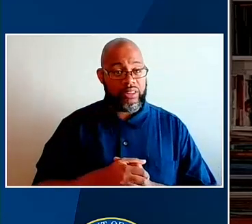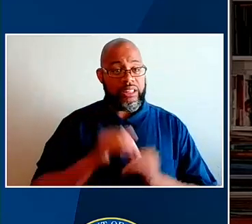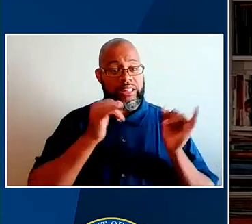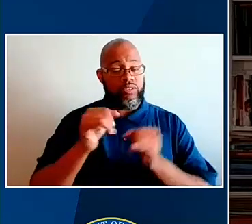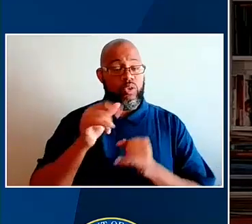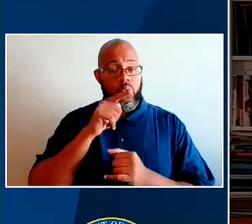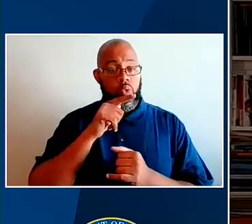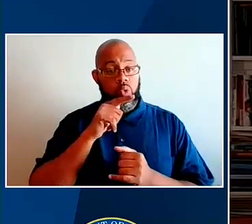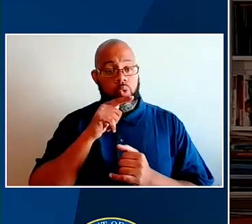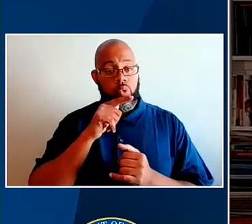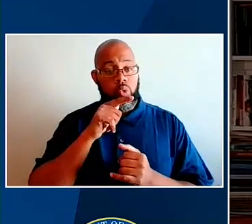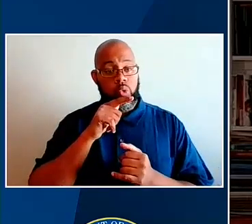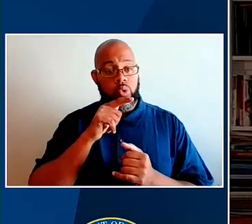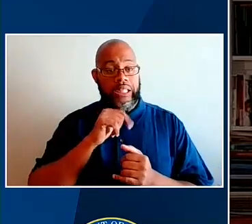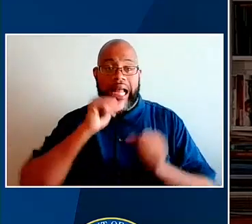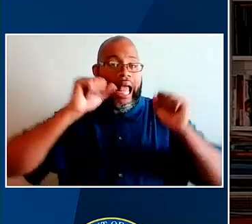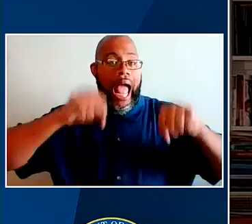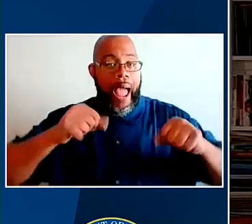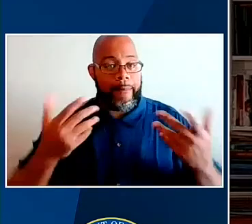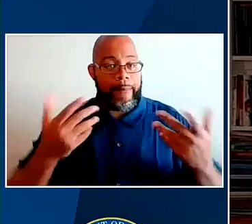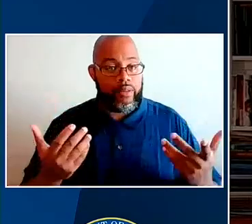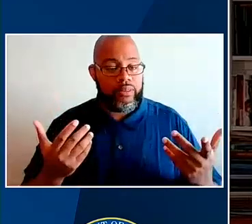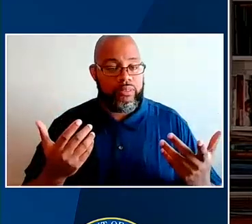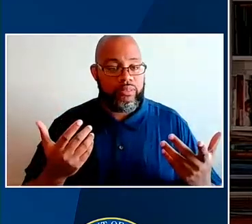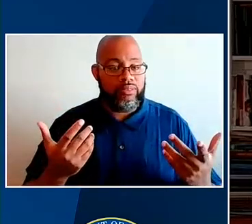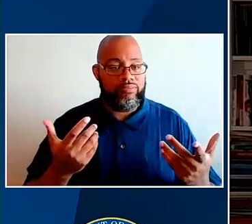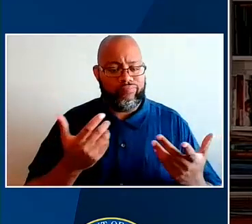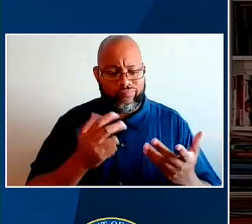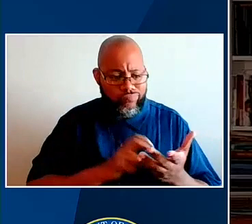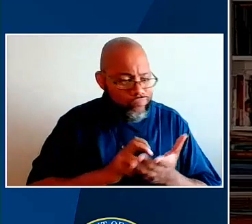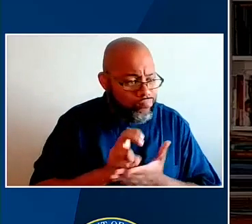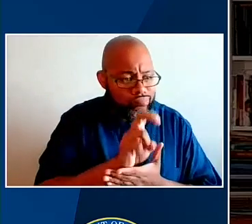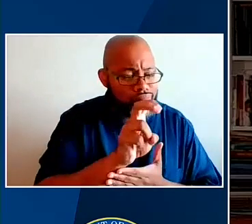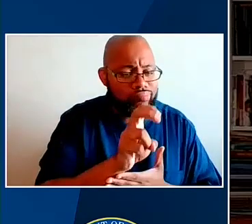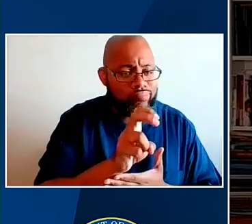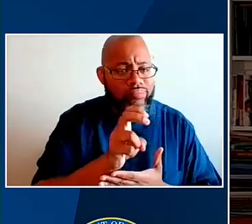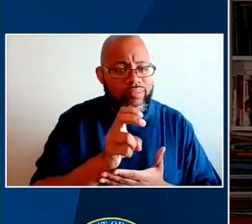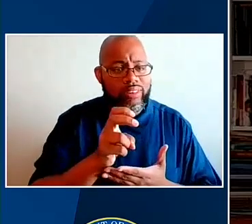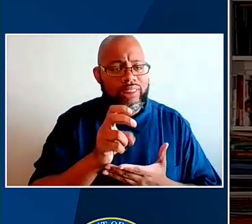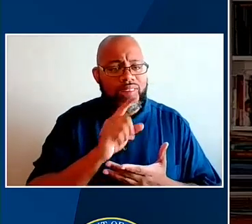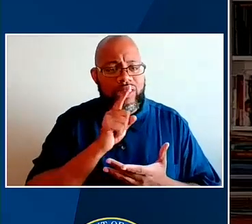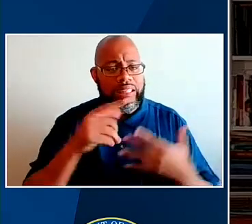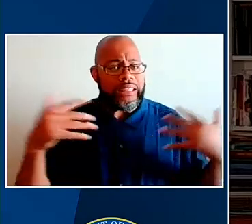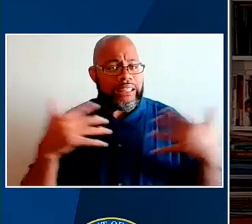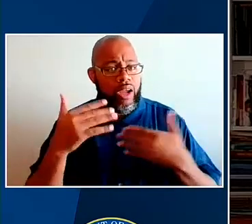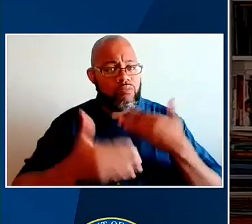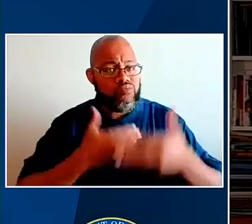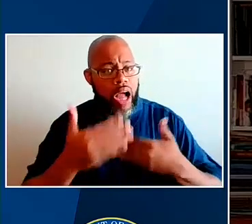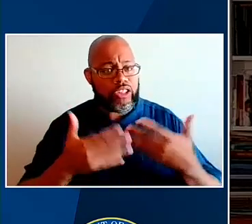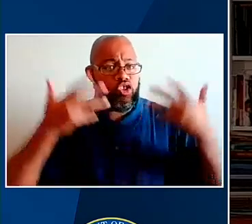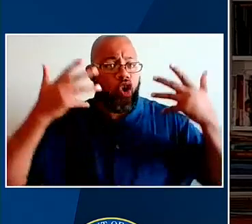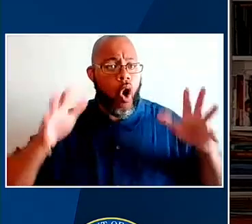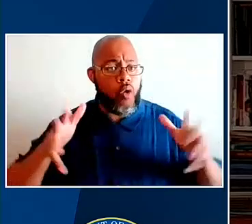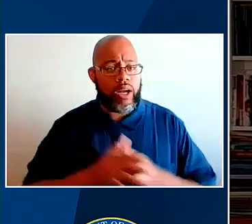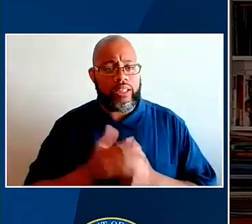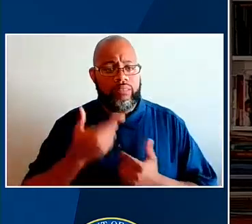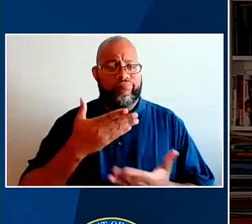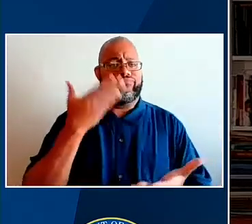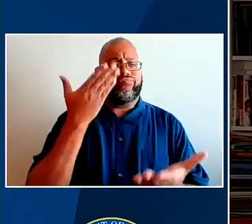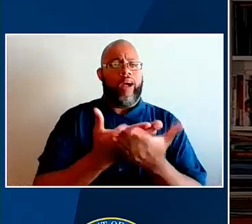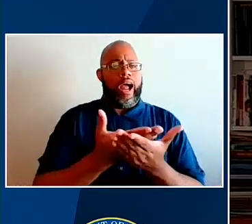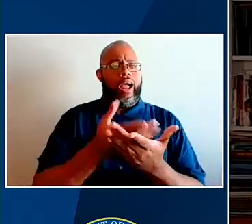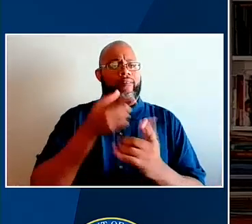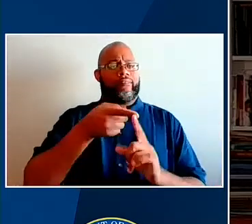who's obviously unable, who's navigated a fairly scary process already and has landed in your